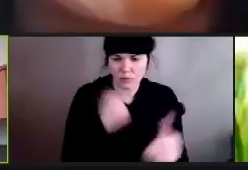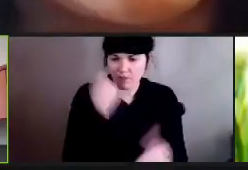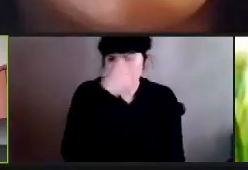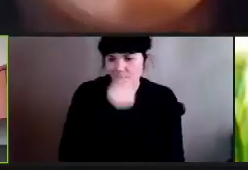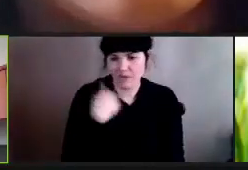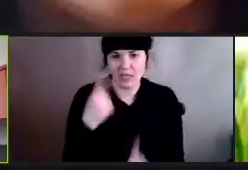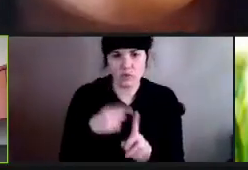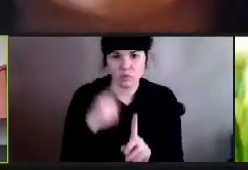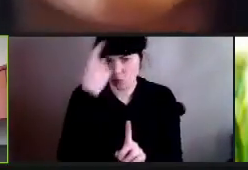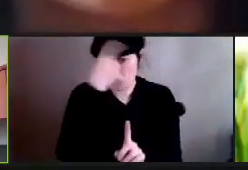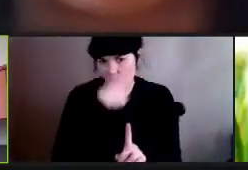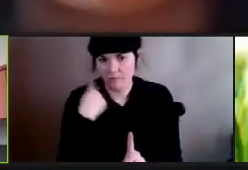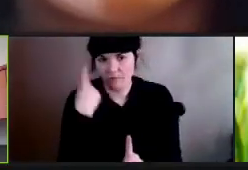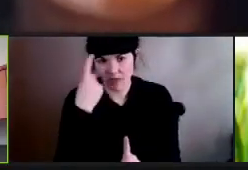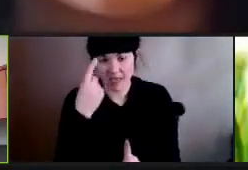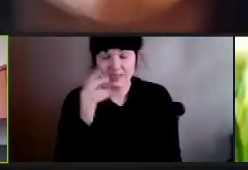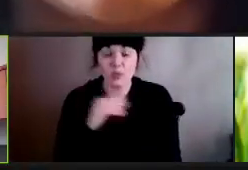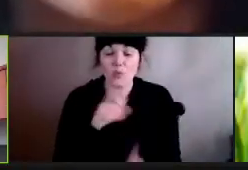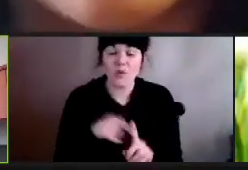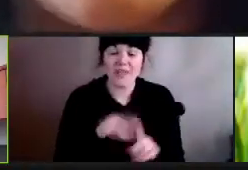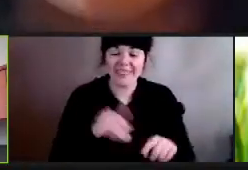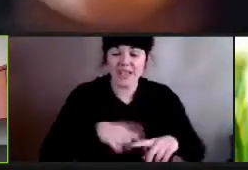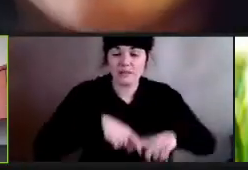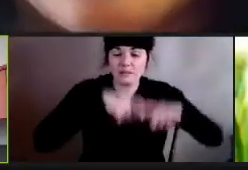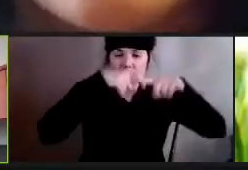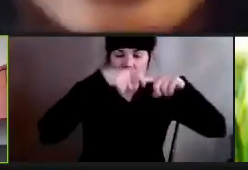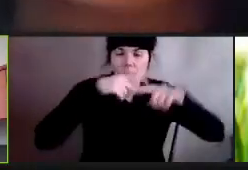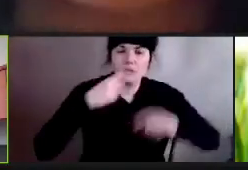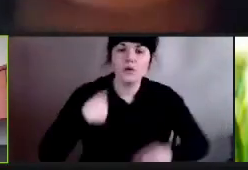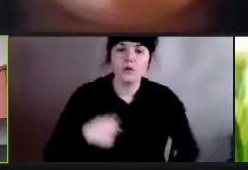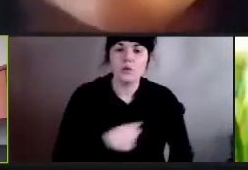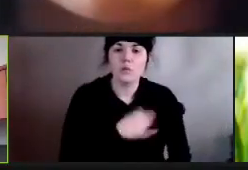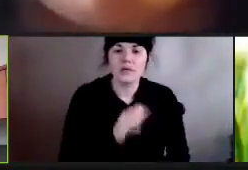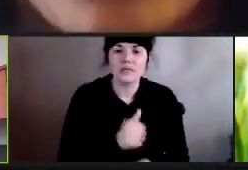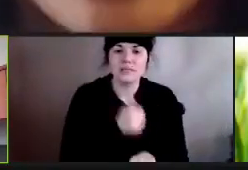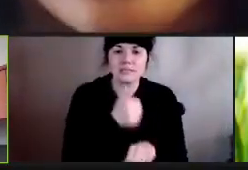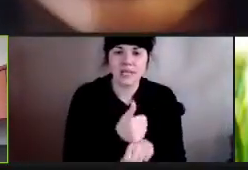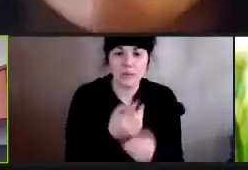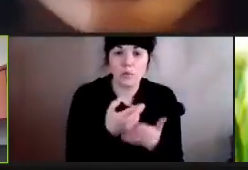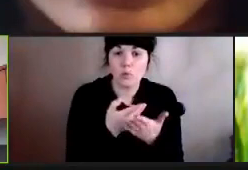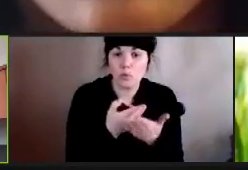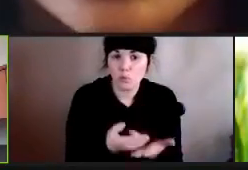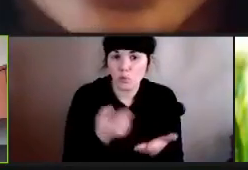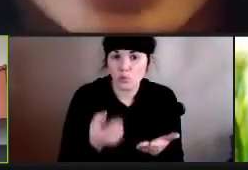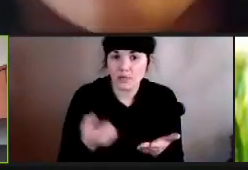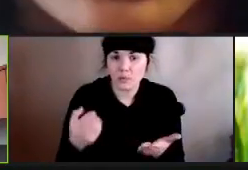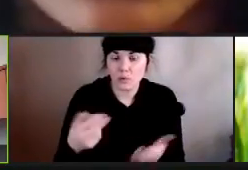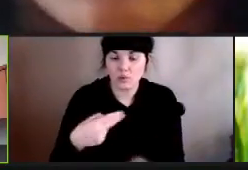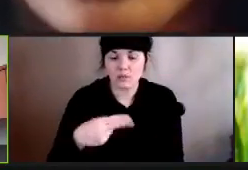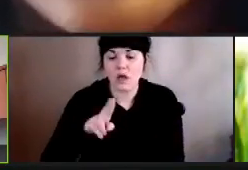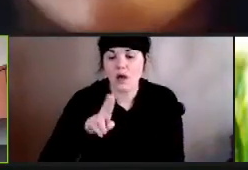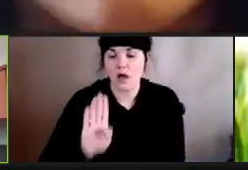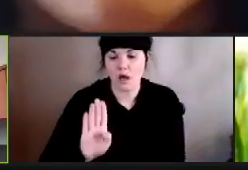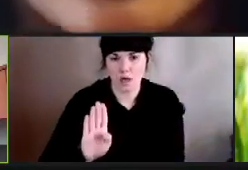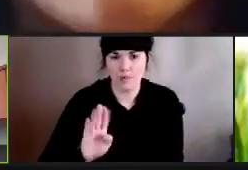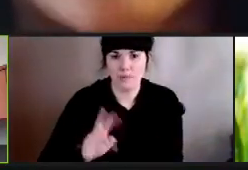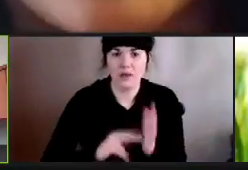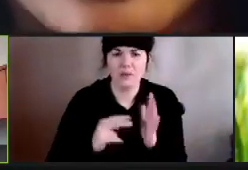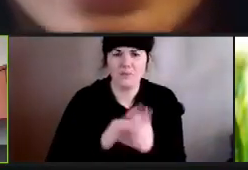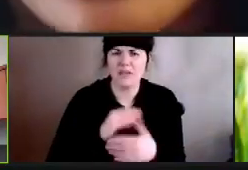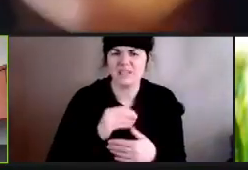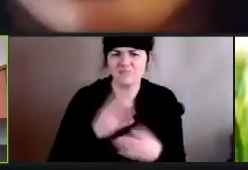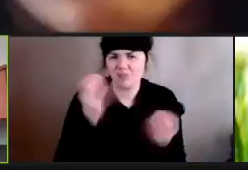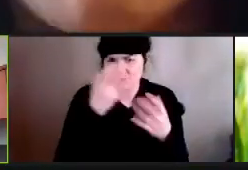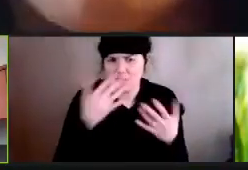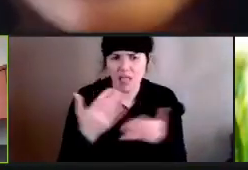technology resource hubs. And as a part of those resource hubs, we had academic support at those hubs as well. So even if families